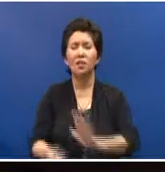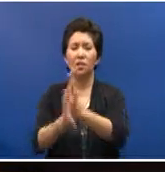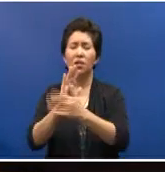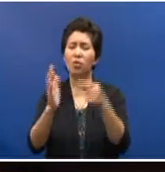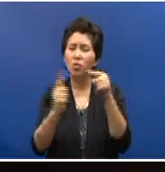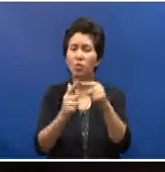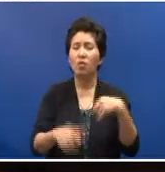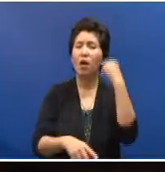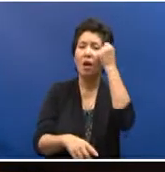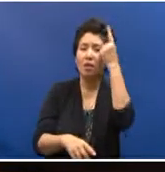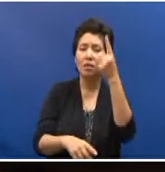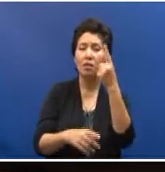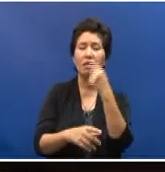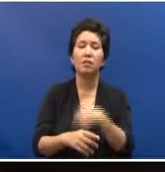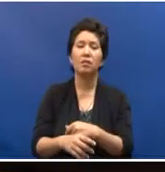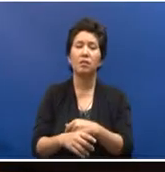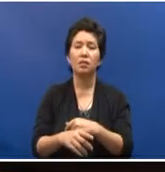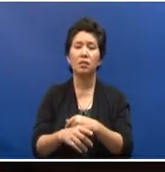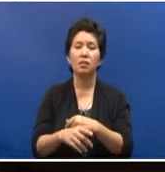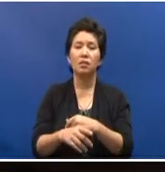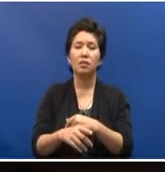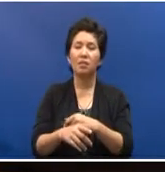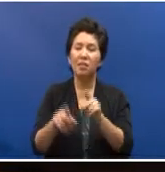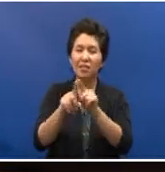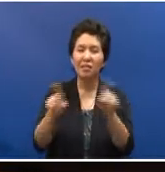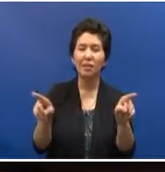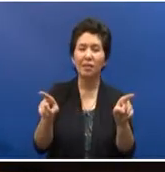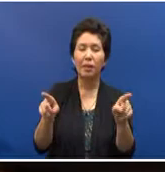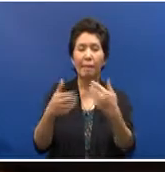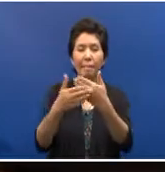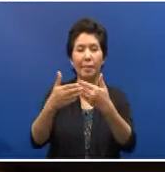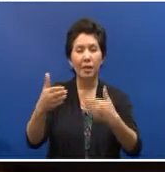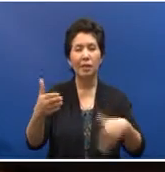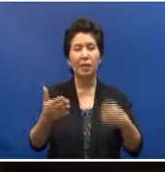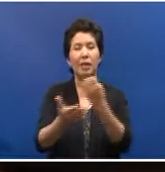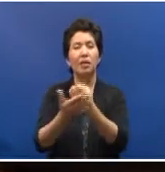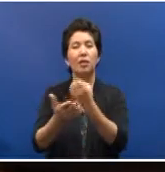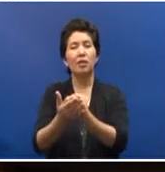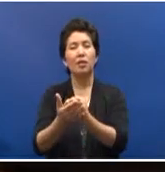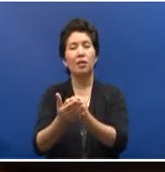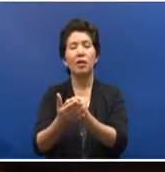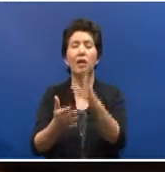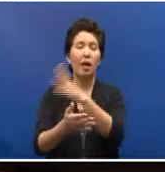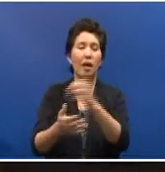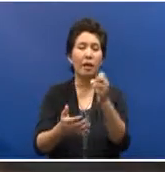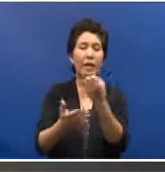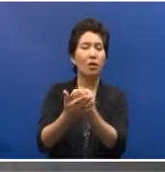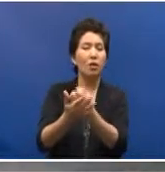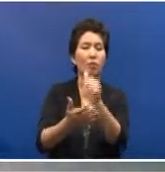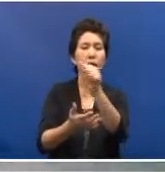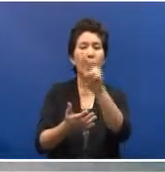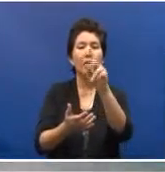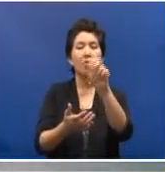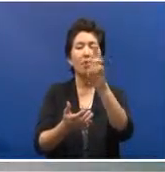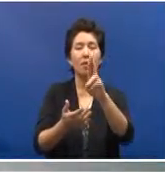So to understand the deeper reason behind the split between economics and economic anthropology, we have to